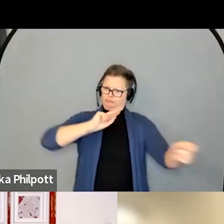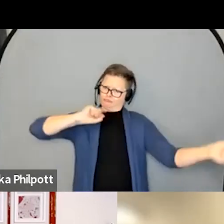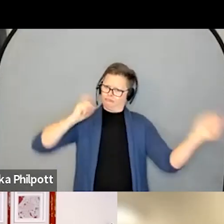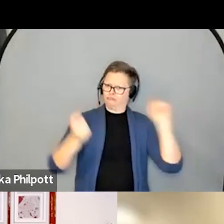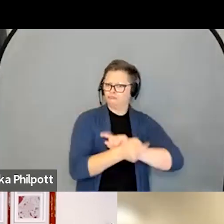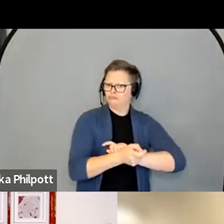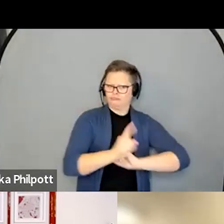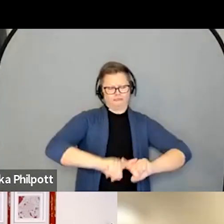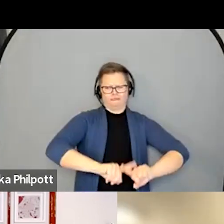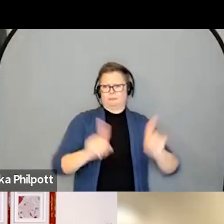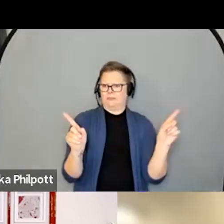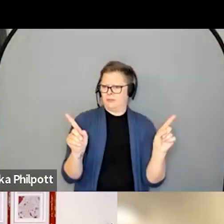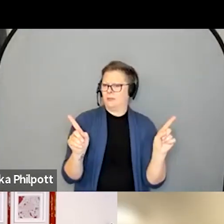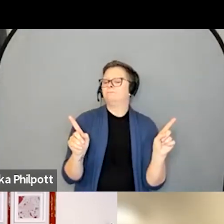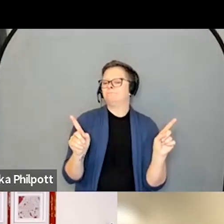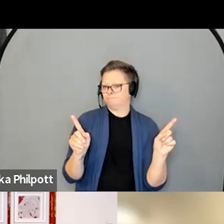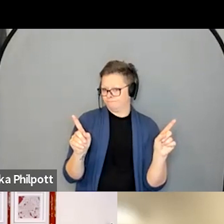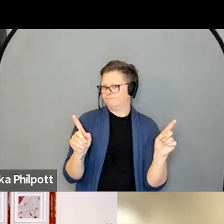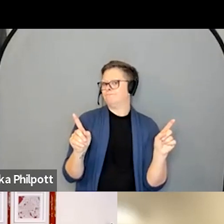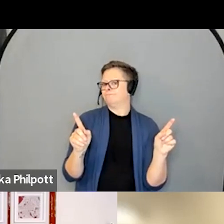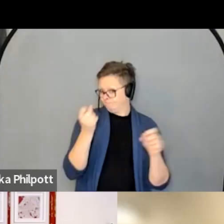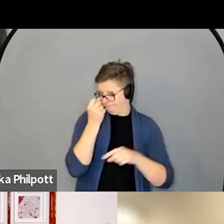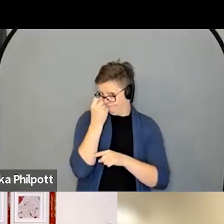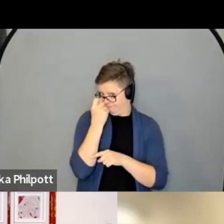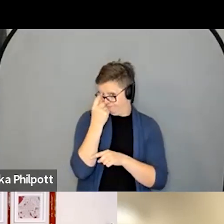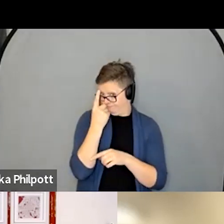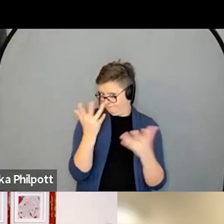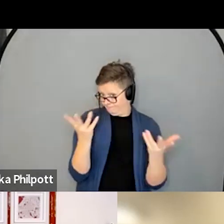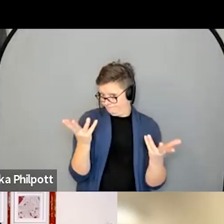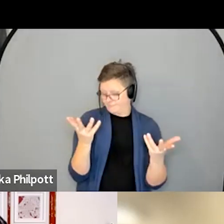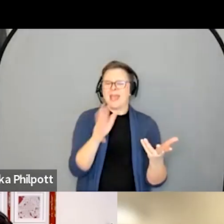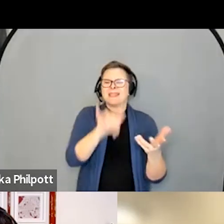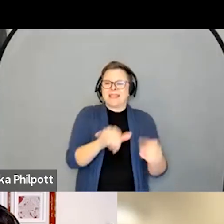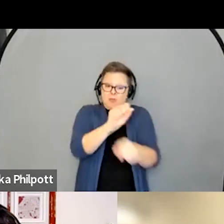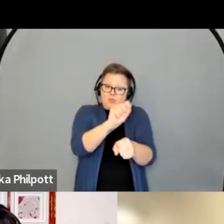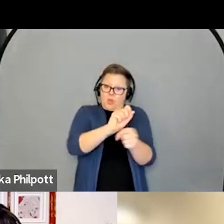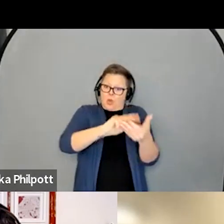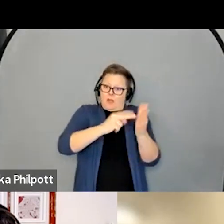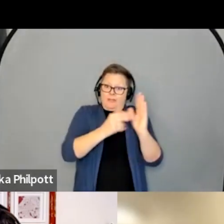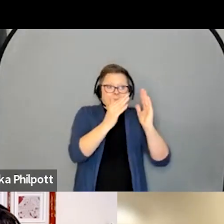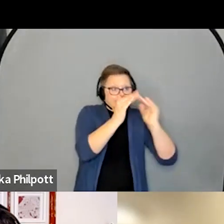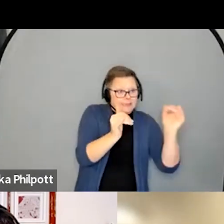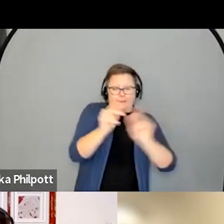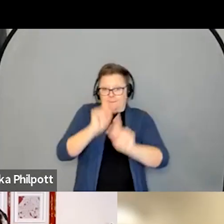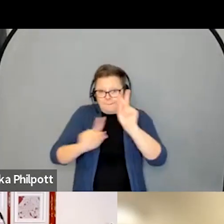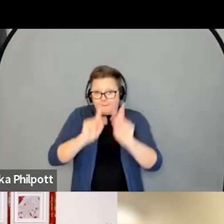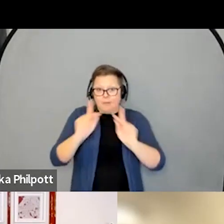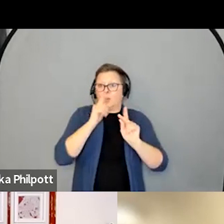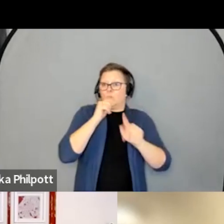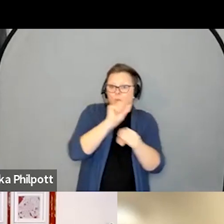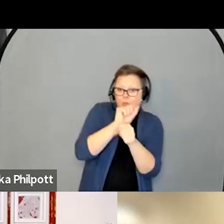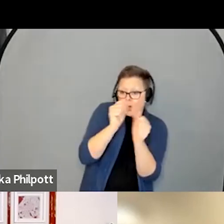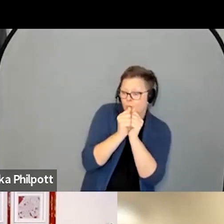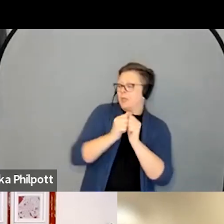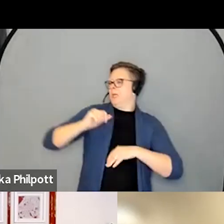to recognize that the work is really defined by the system and by the people, right? Mm-hmm. The